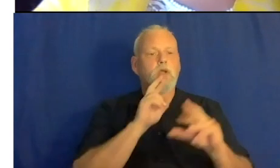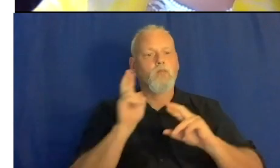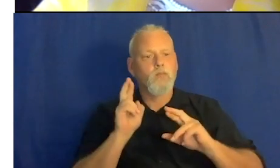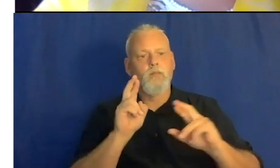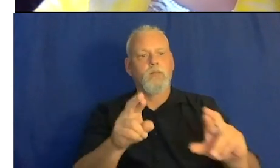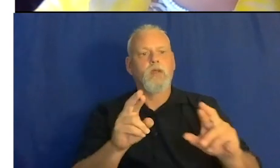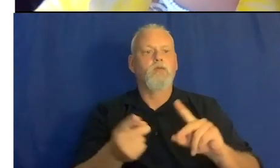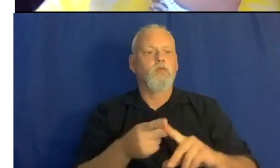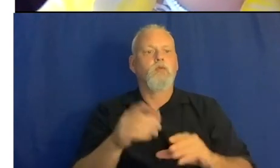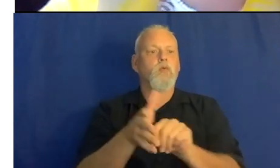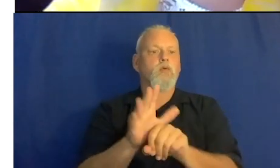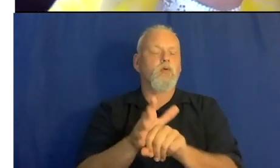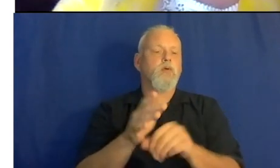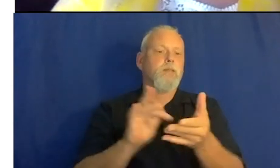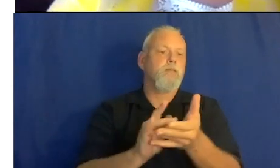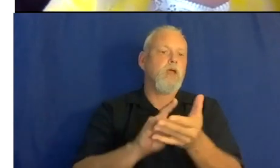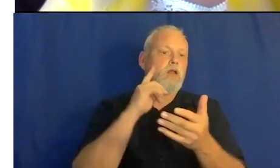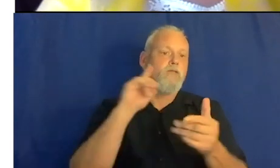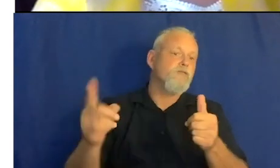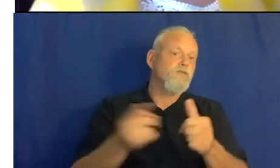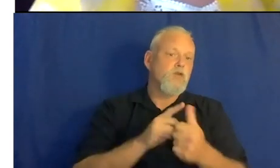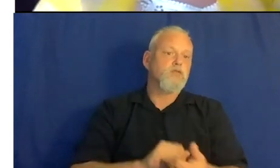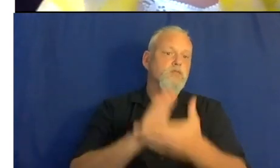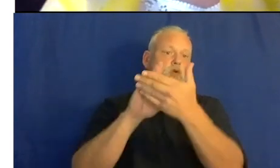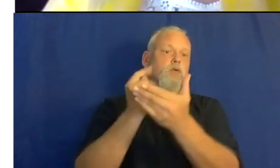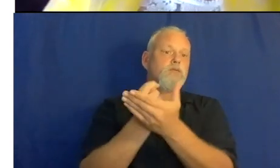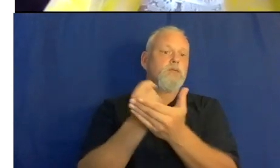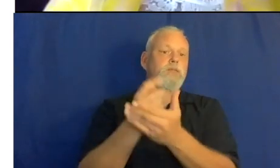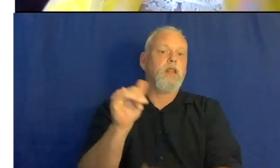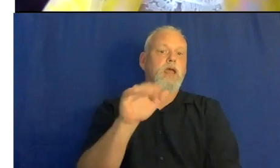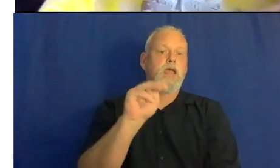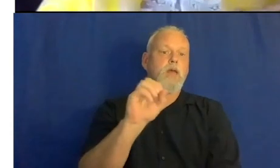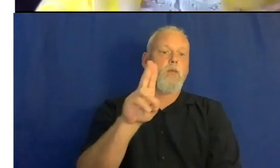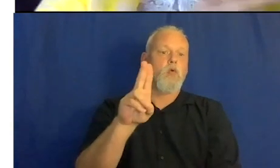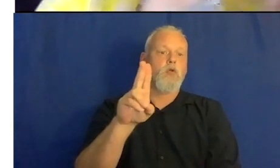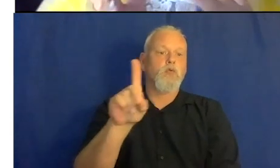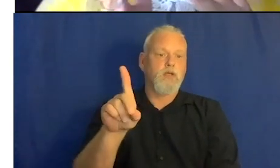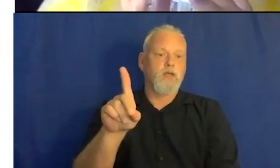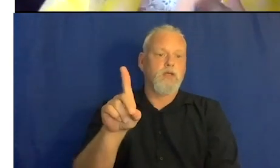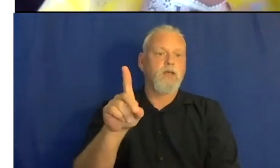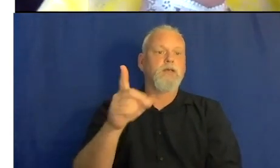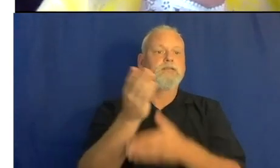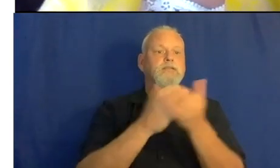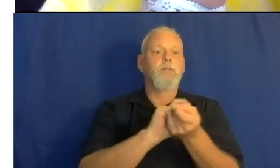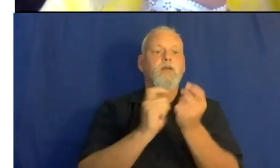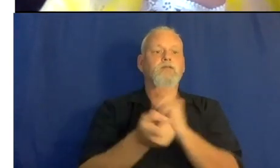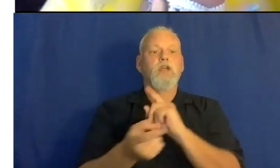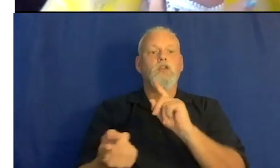to COVID, medication-first approaches to treatment like MOUD, some of them have shifted